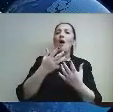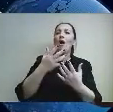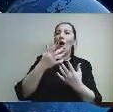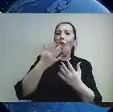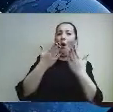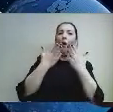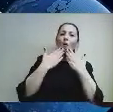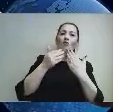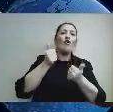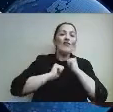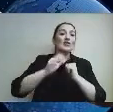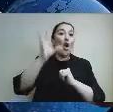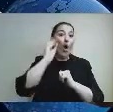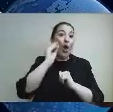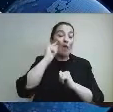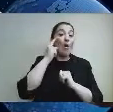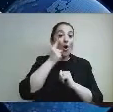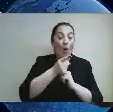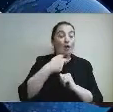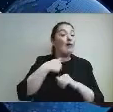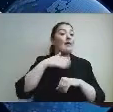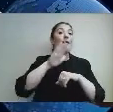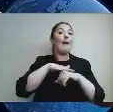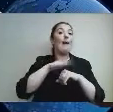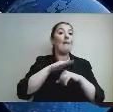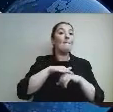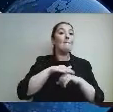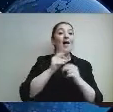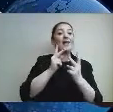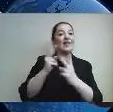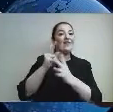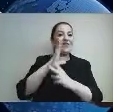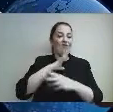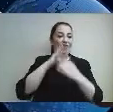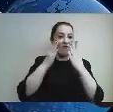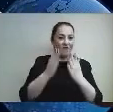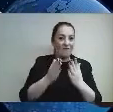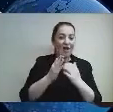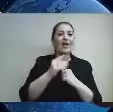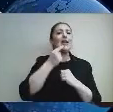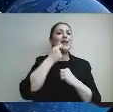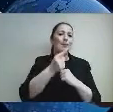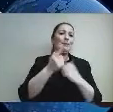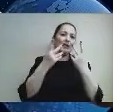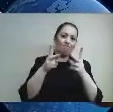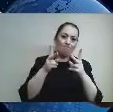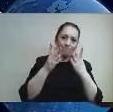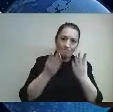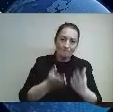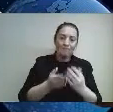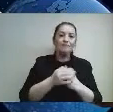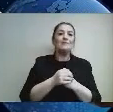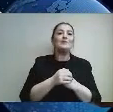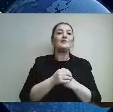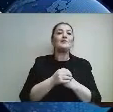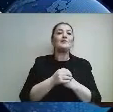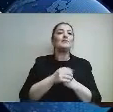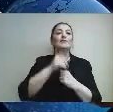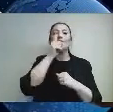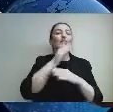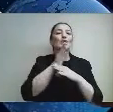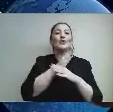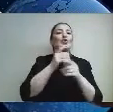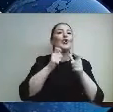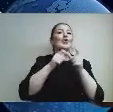practical academic because social entrepreneurship is not a desk